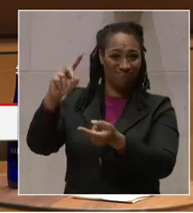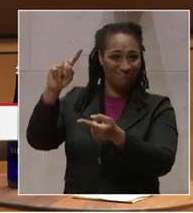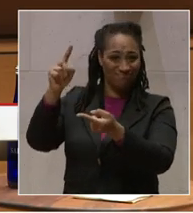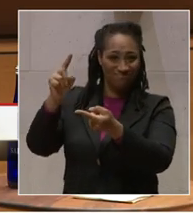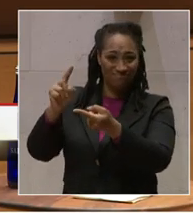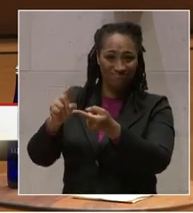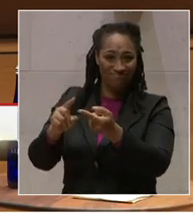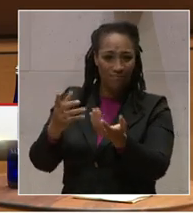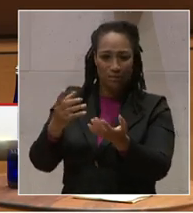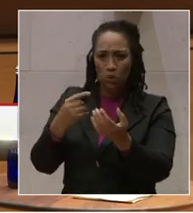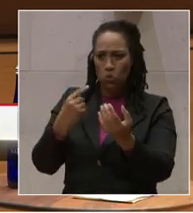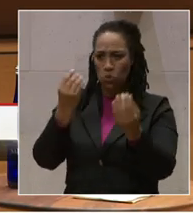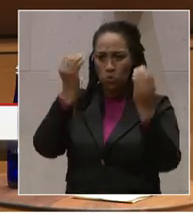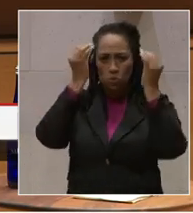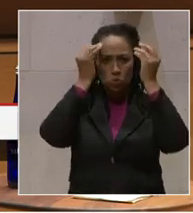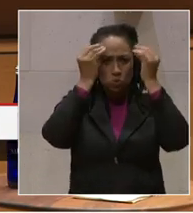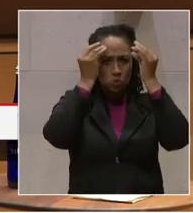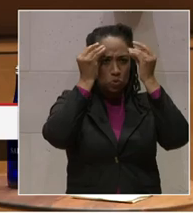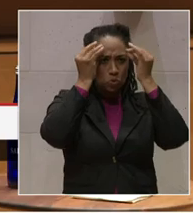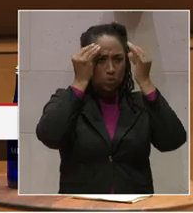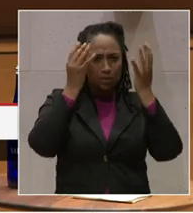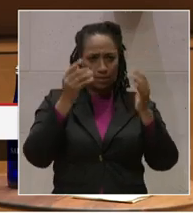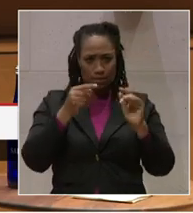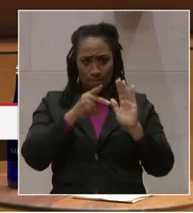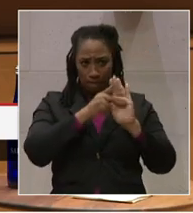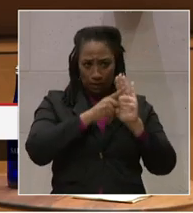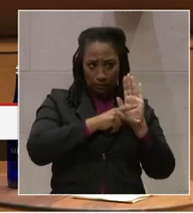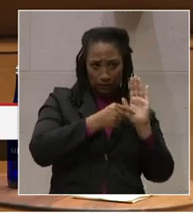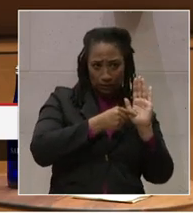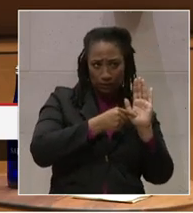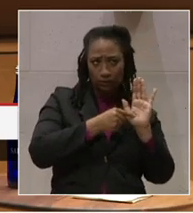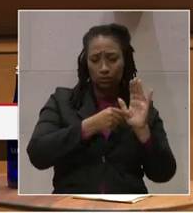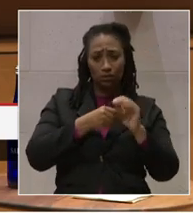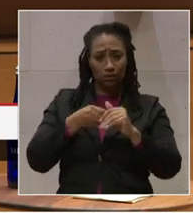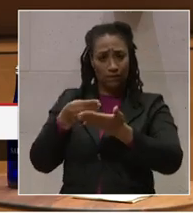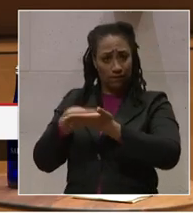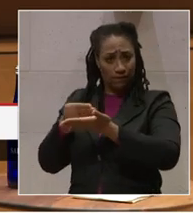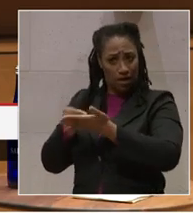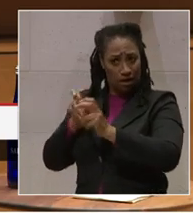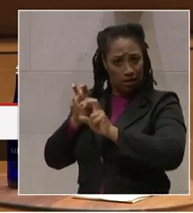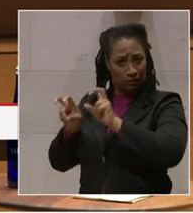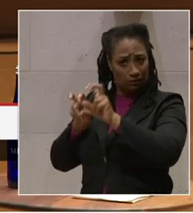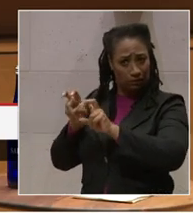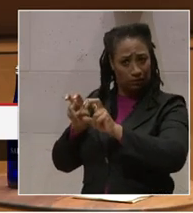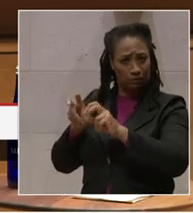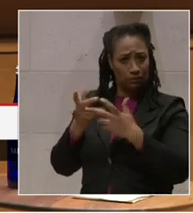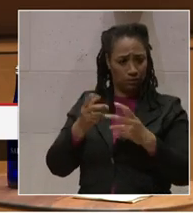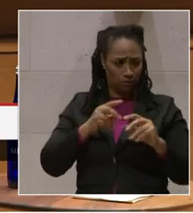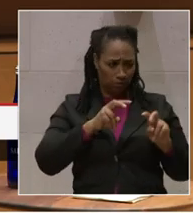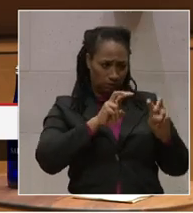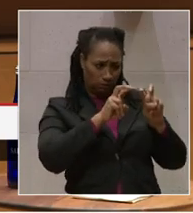policies, investments, and working with our partners to get those starts going again.